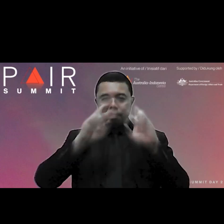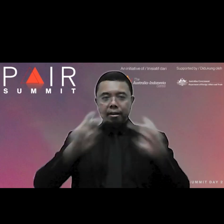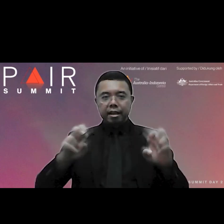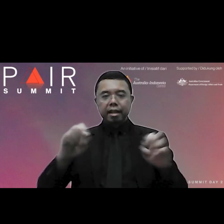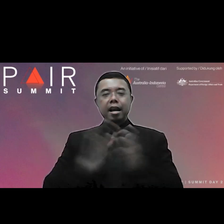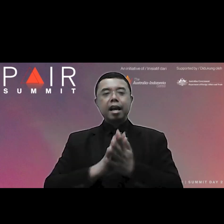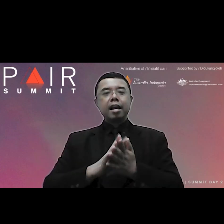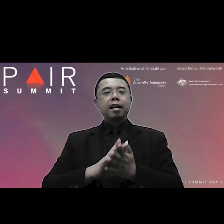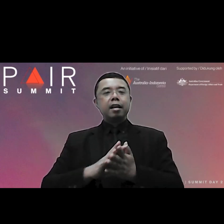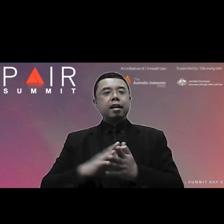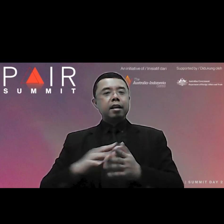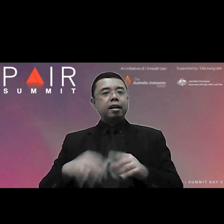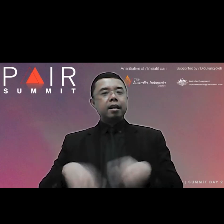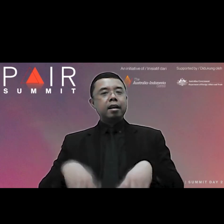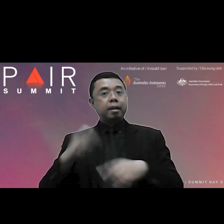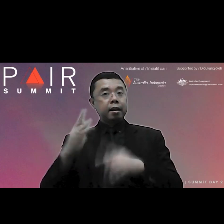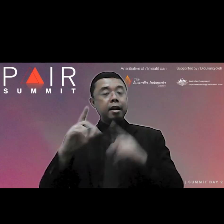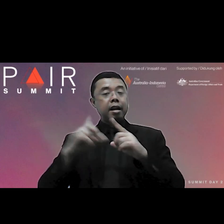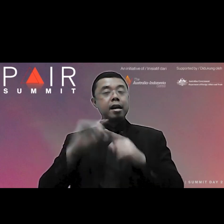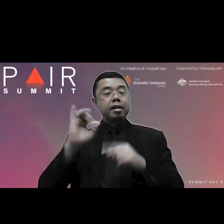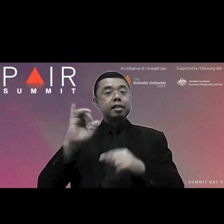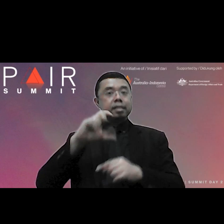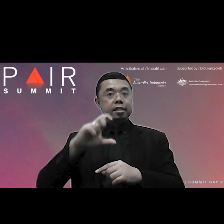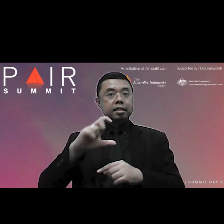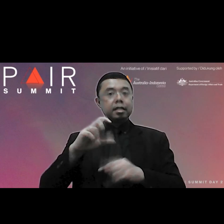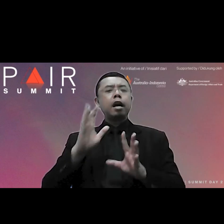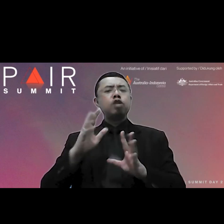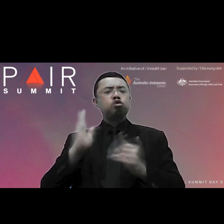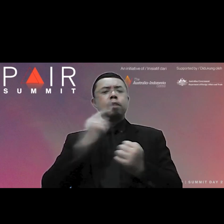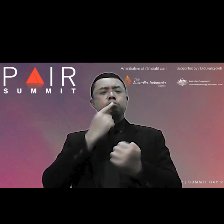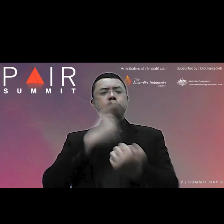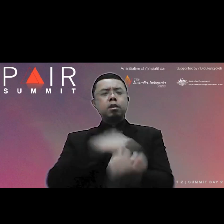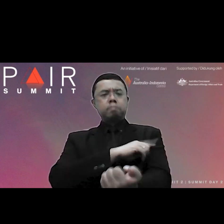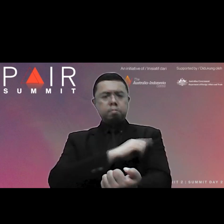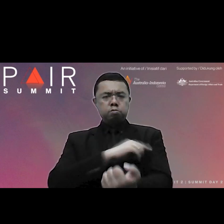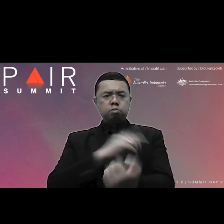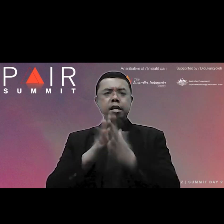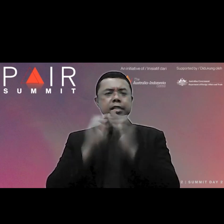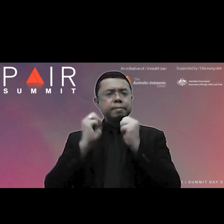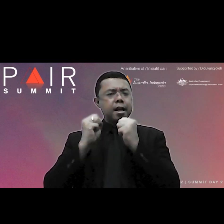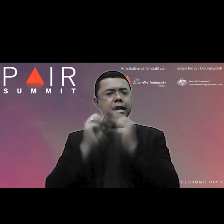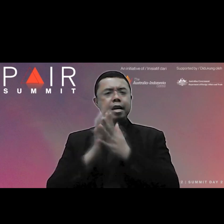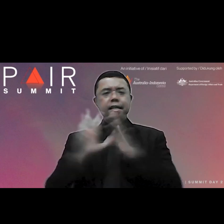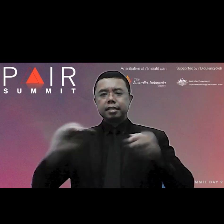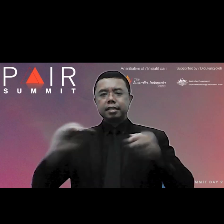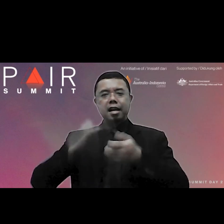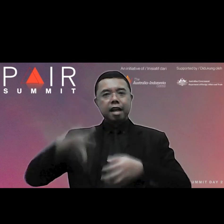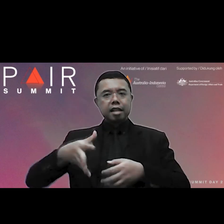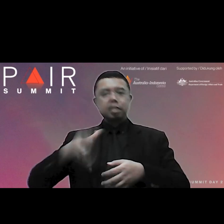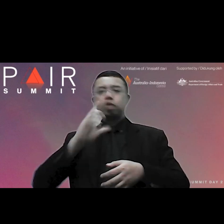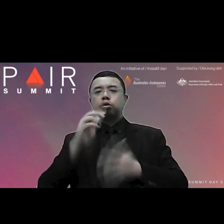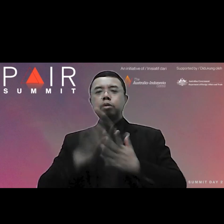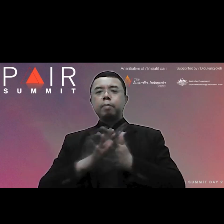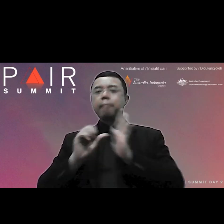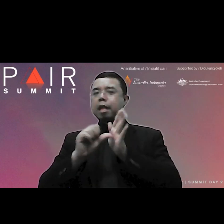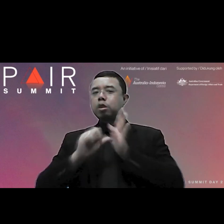hard work and passion have really helped us to illuminate what are very difficult and complex policy